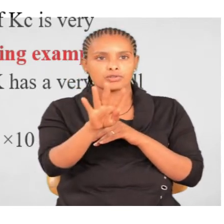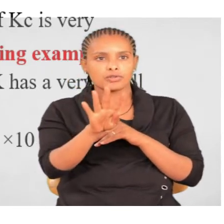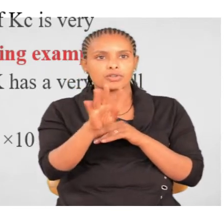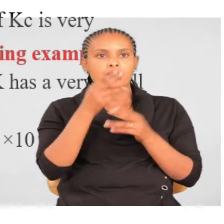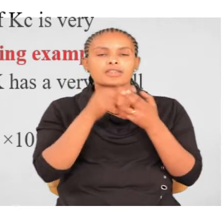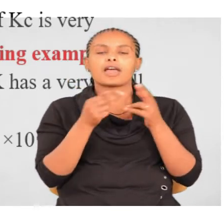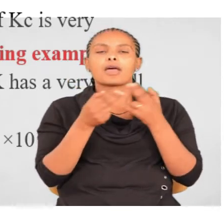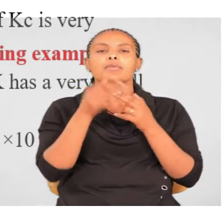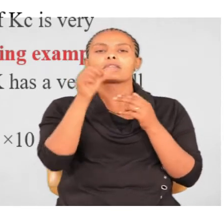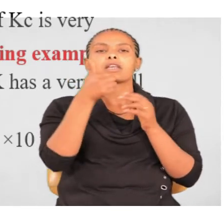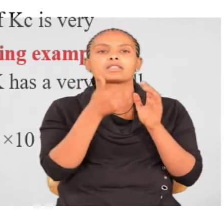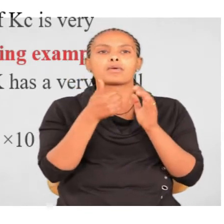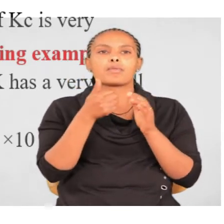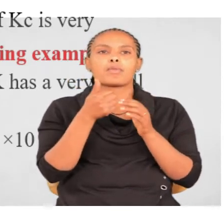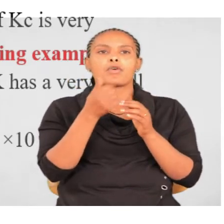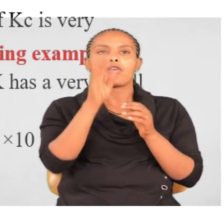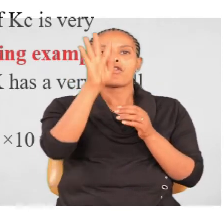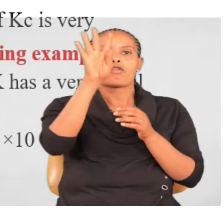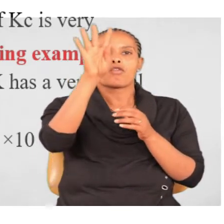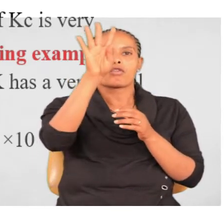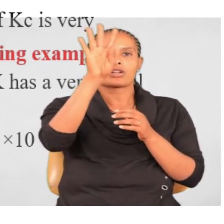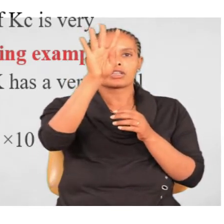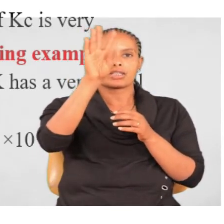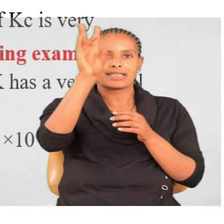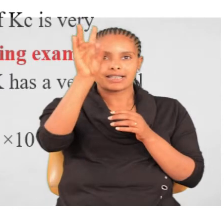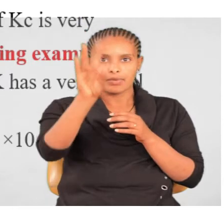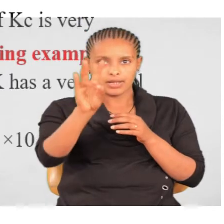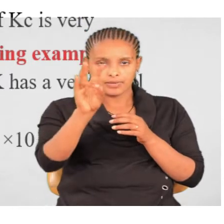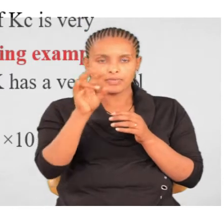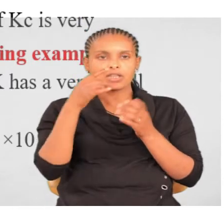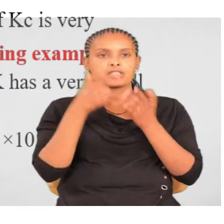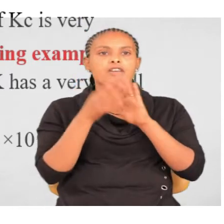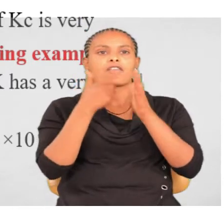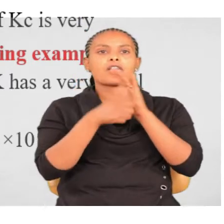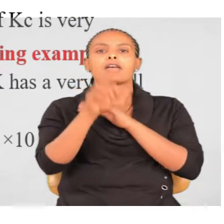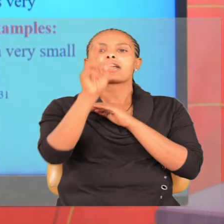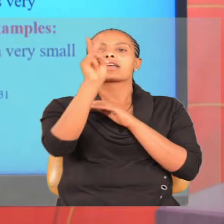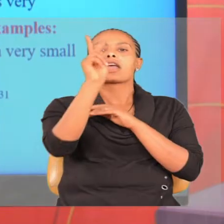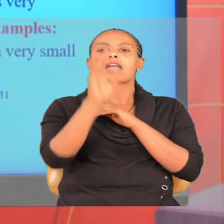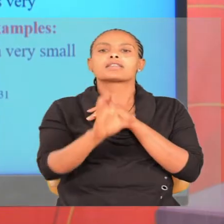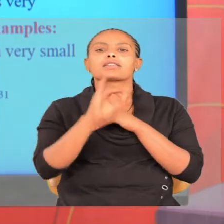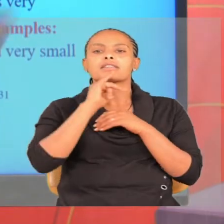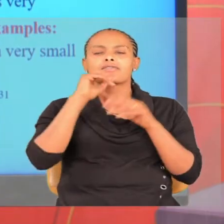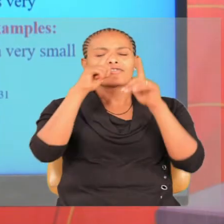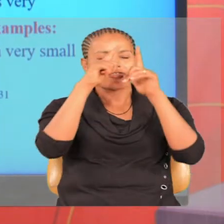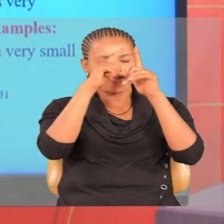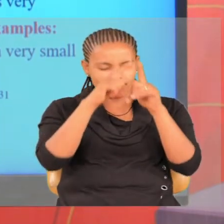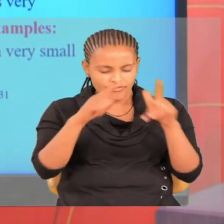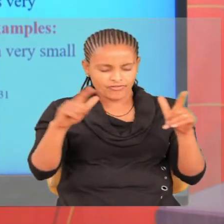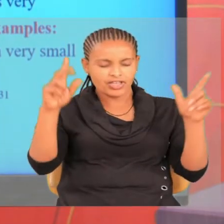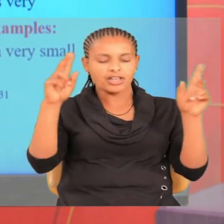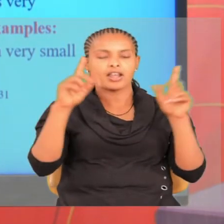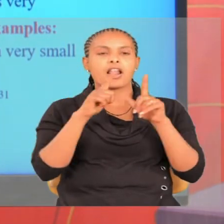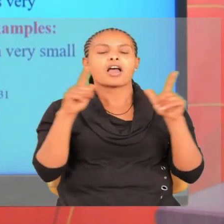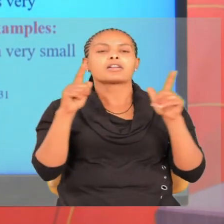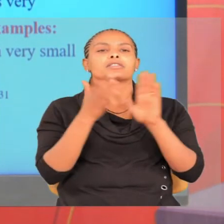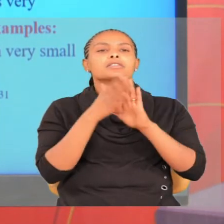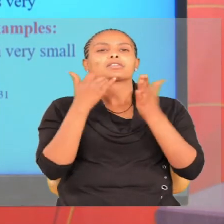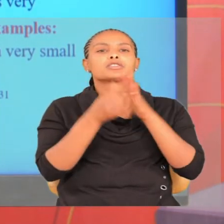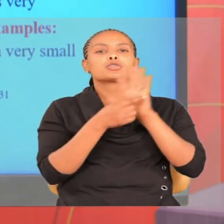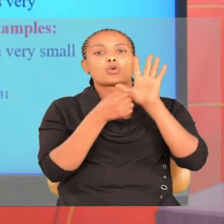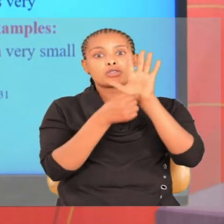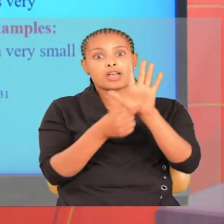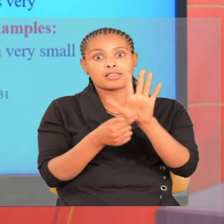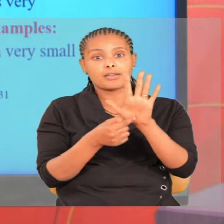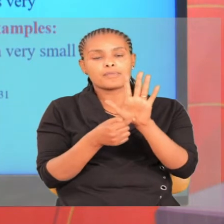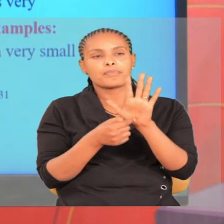2.4 times 10 to the power of 47. You see? The value of Kc is very large. This showed